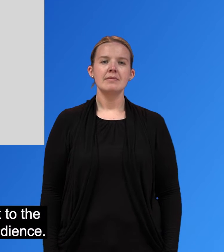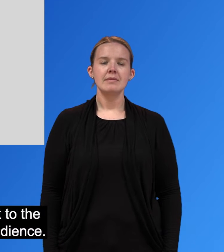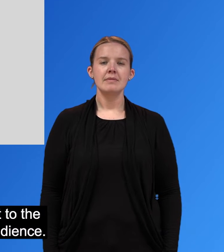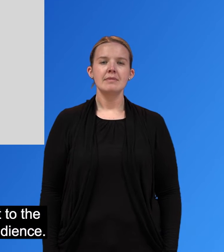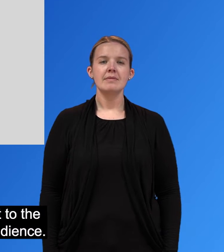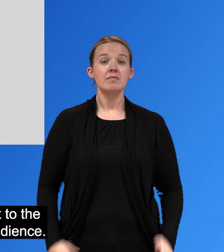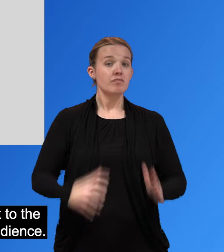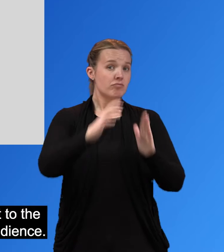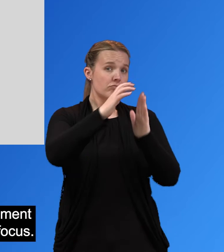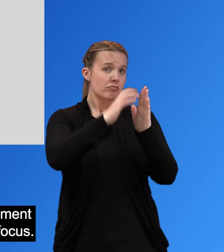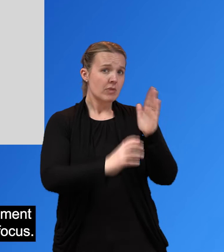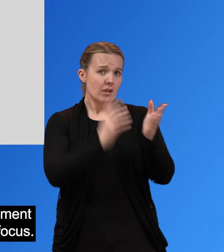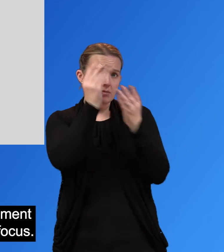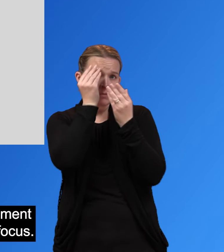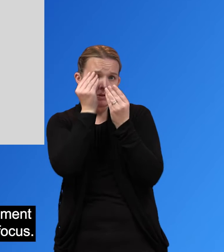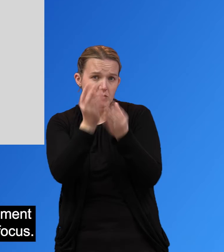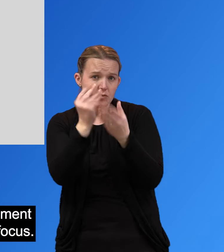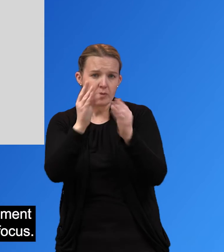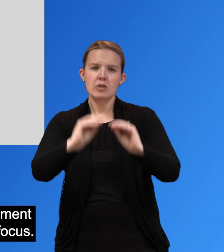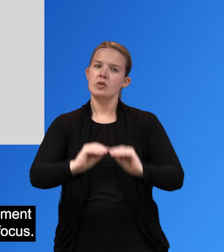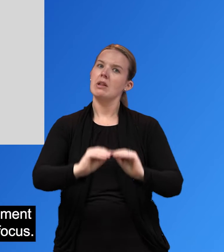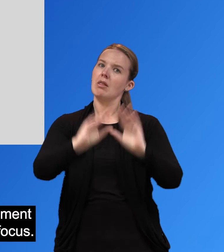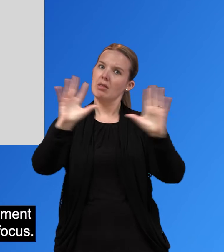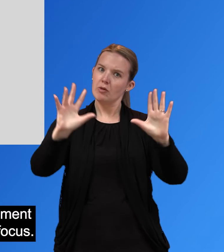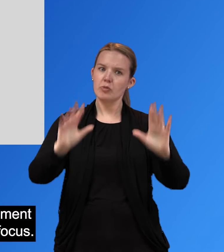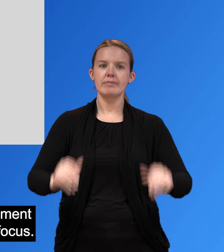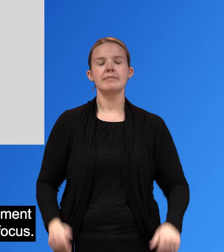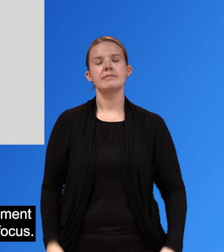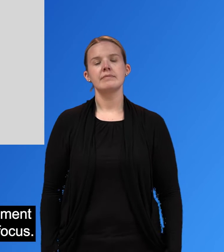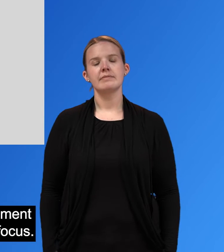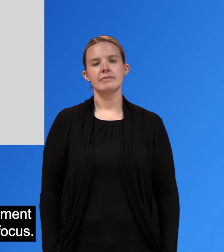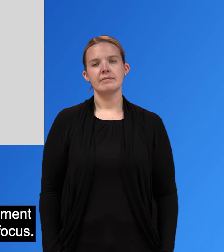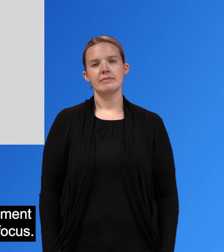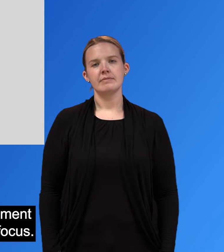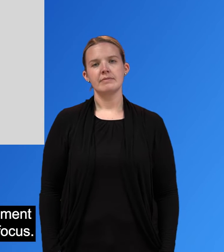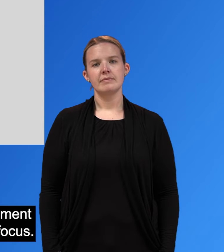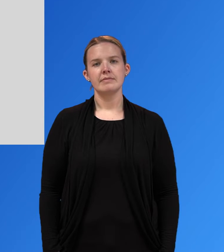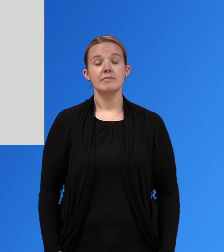audience. Ensure that the document has a clear, singular focus.